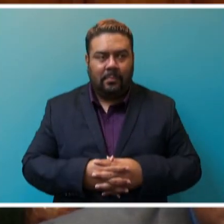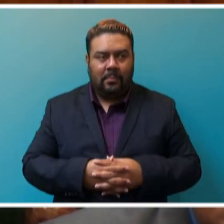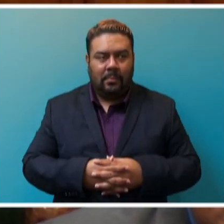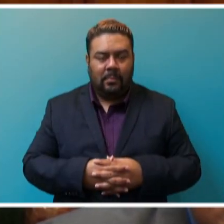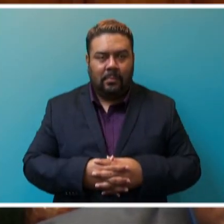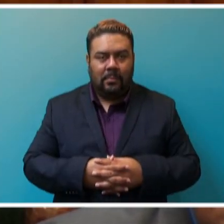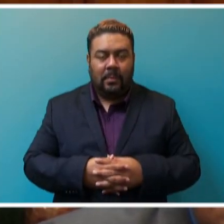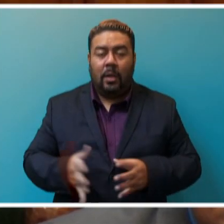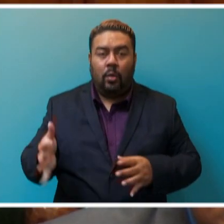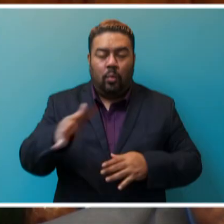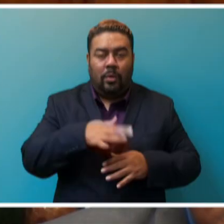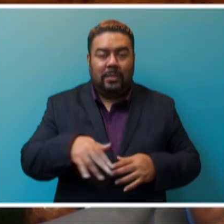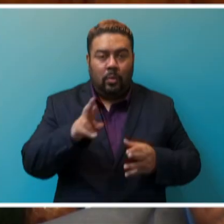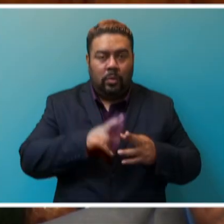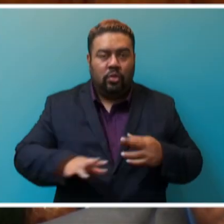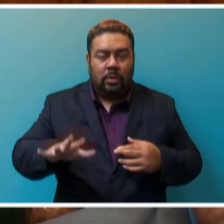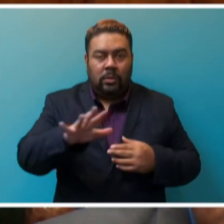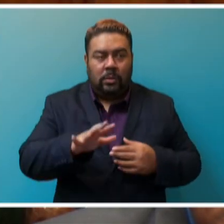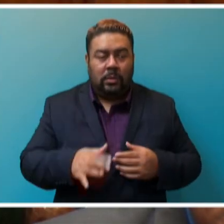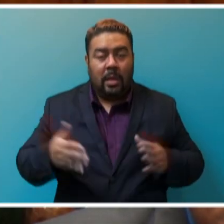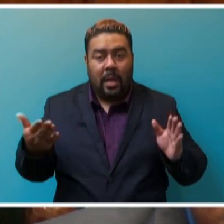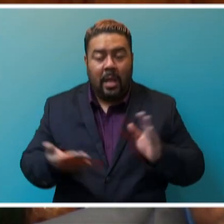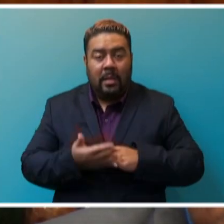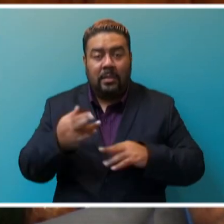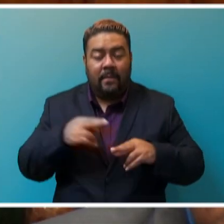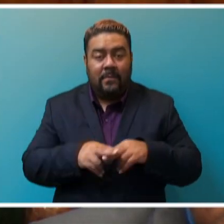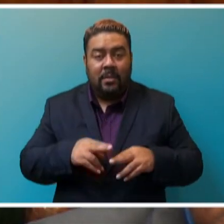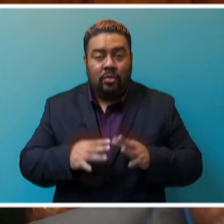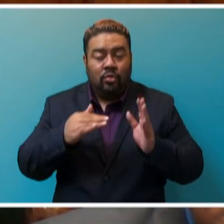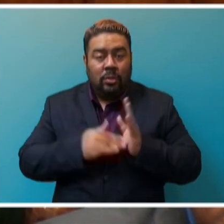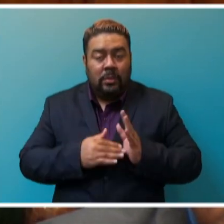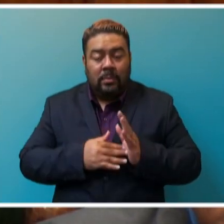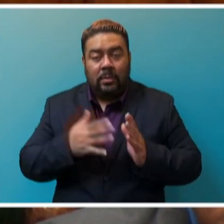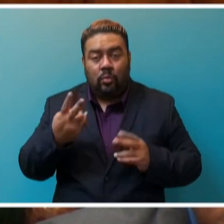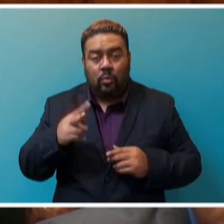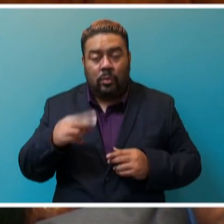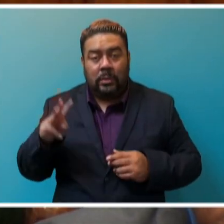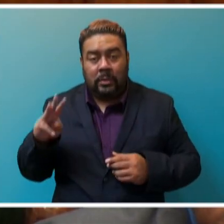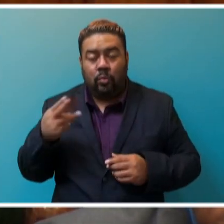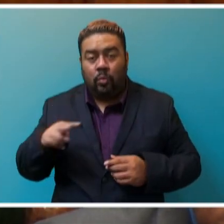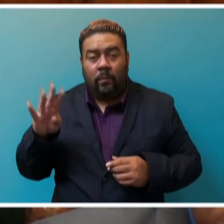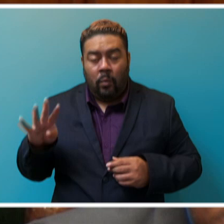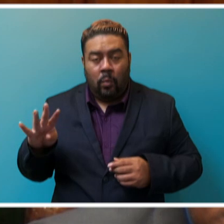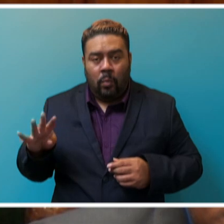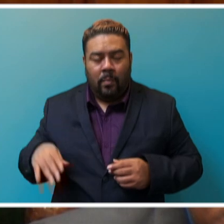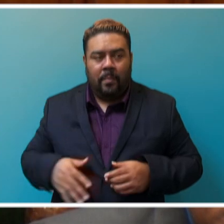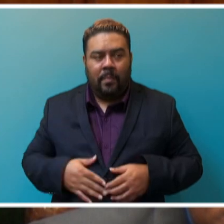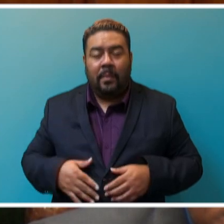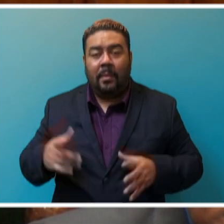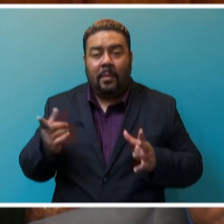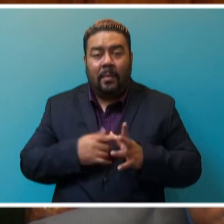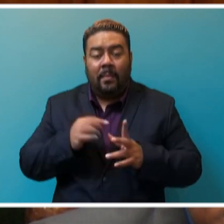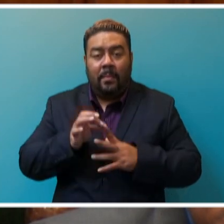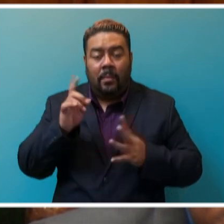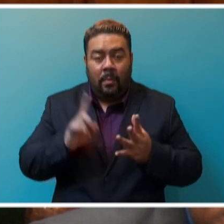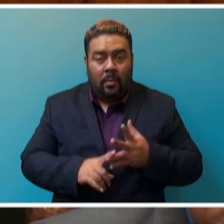sustainability across the region. Under Fiji's chairmanship from 2023 to 2024, the APO's collaboration has